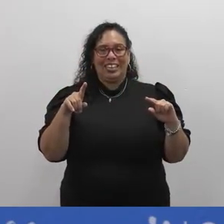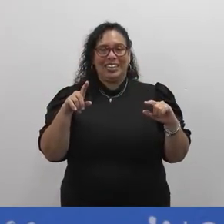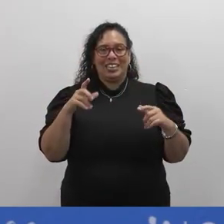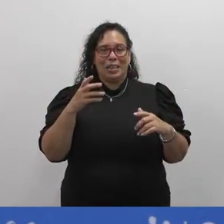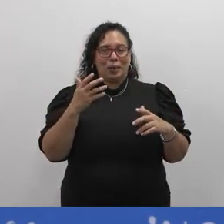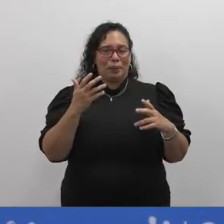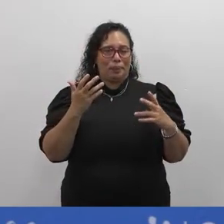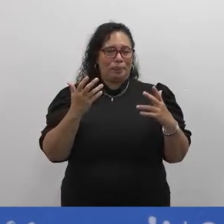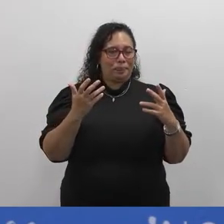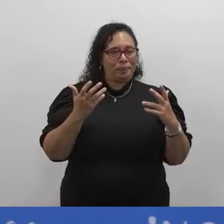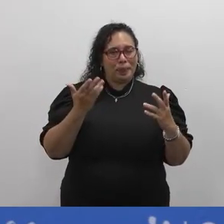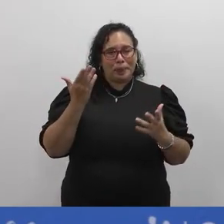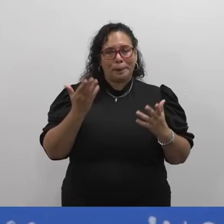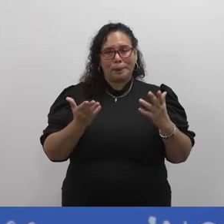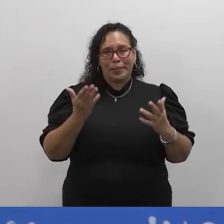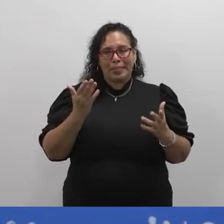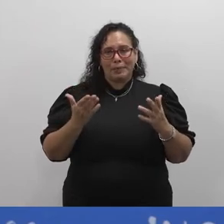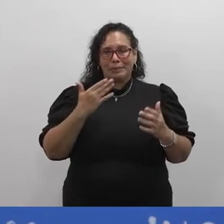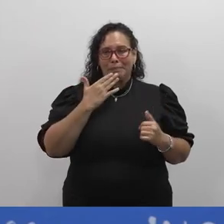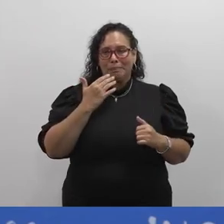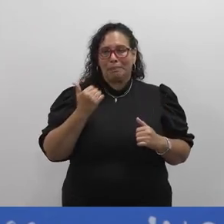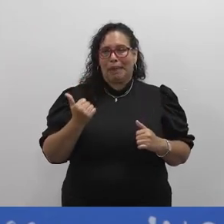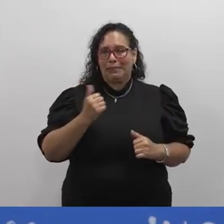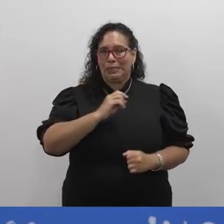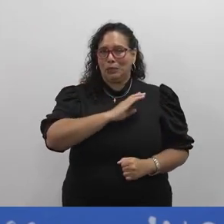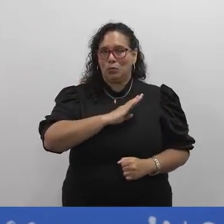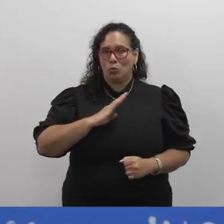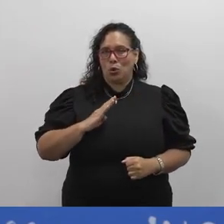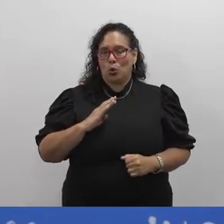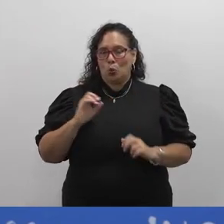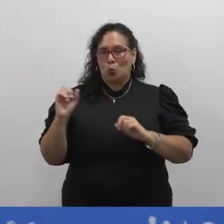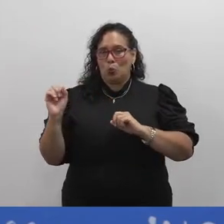it might behoove us as a board to go back through